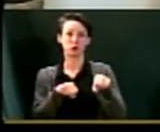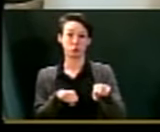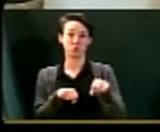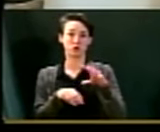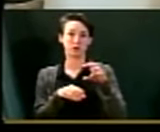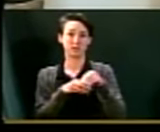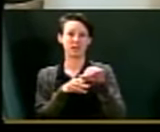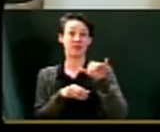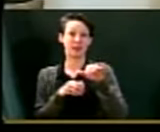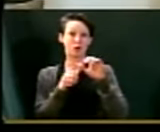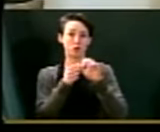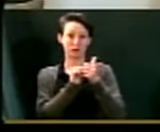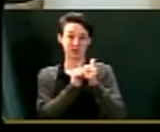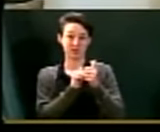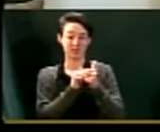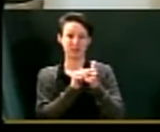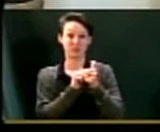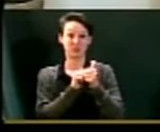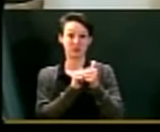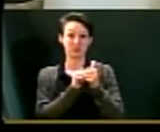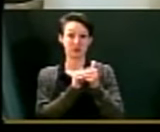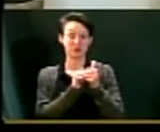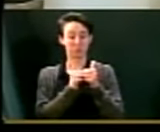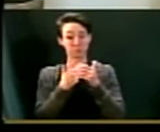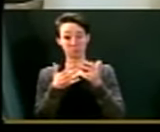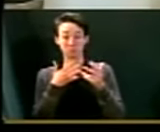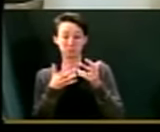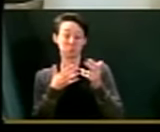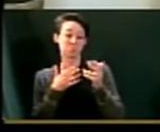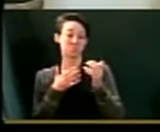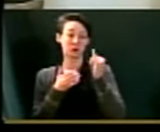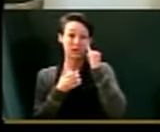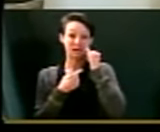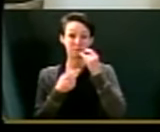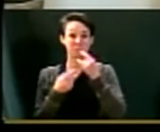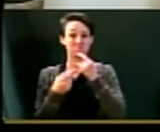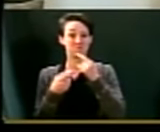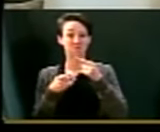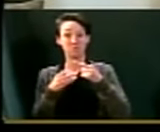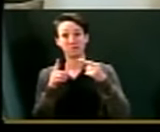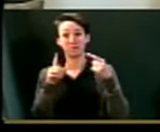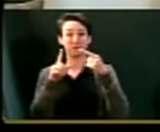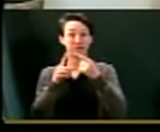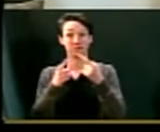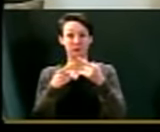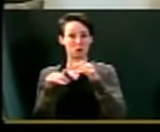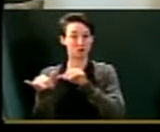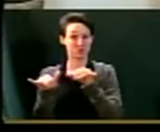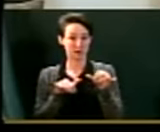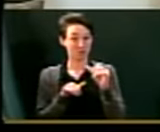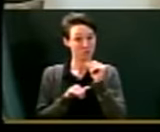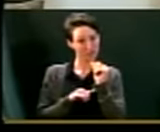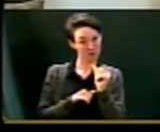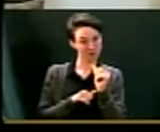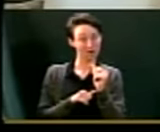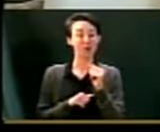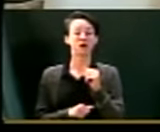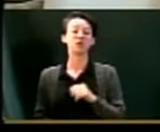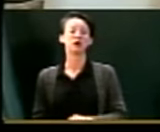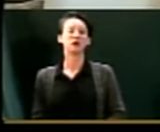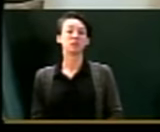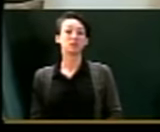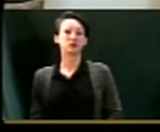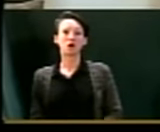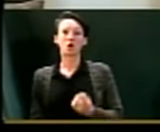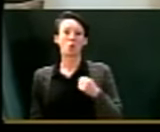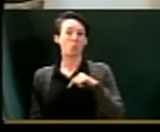that race. Whether or not it turned out that way, I don't think we should be interviewing